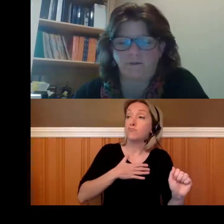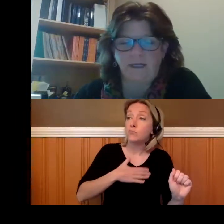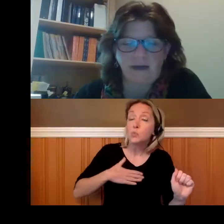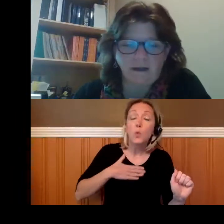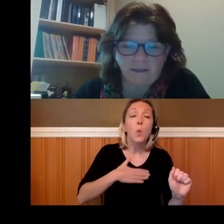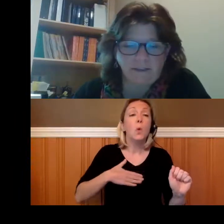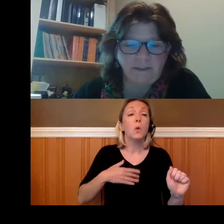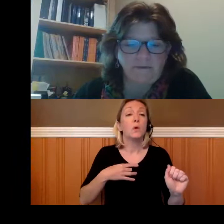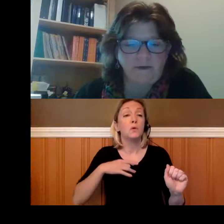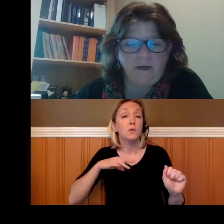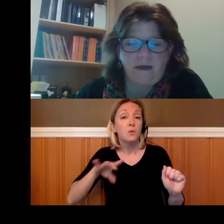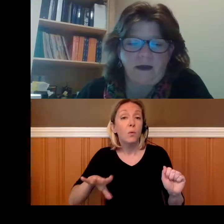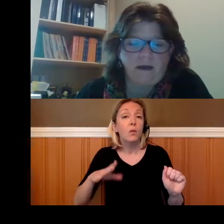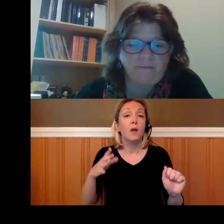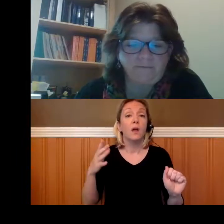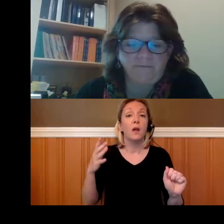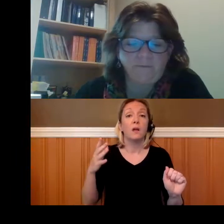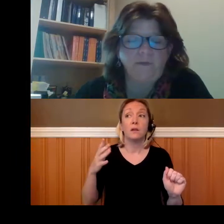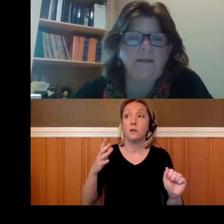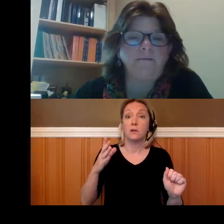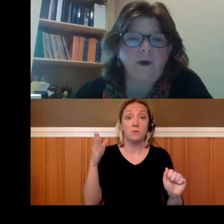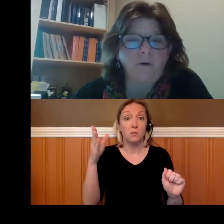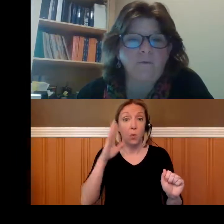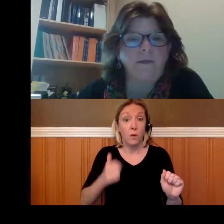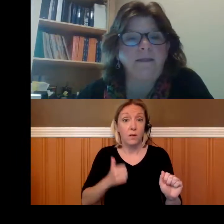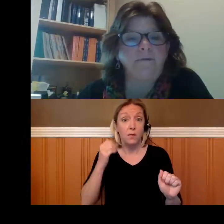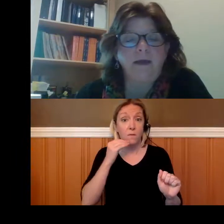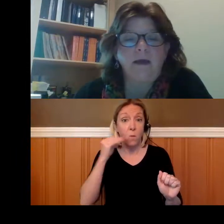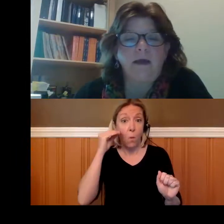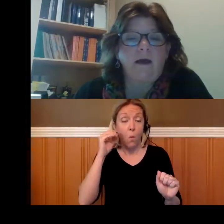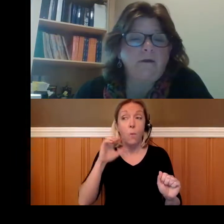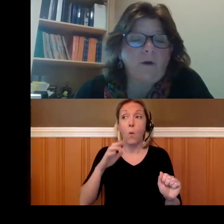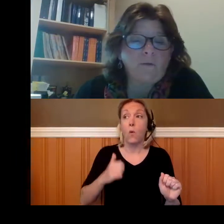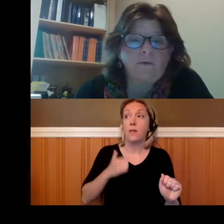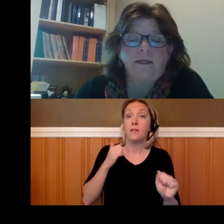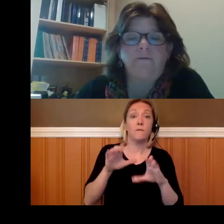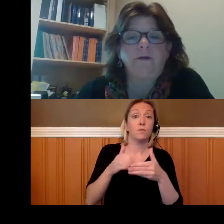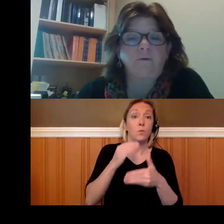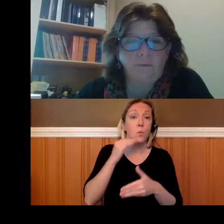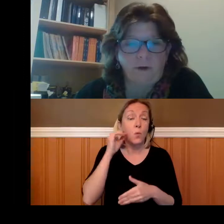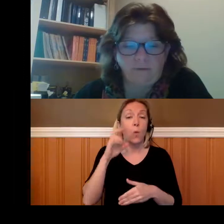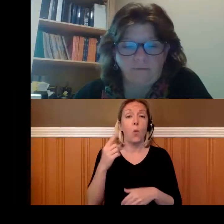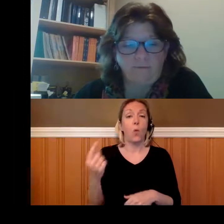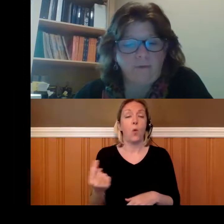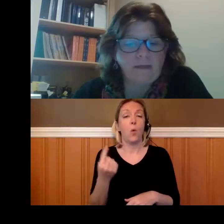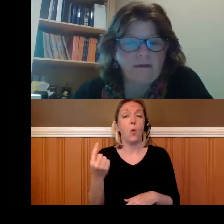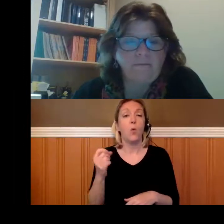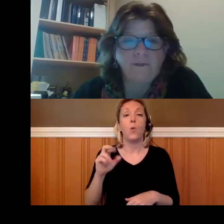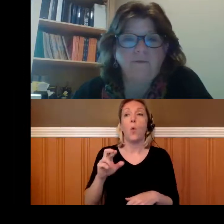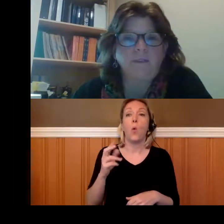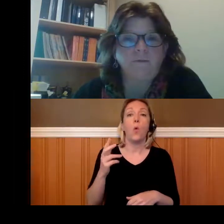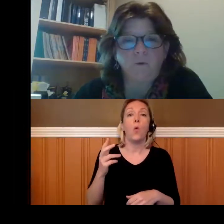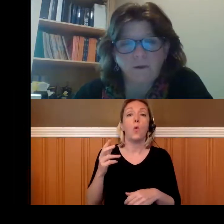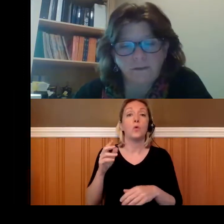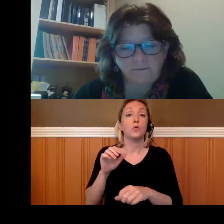do? Will they live at home? Will they live alone? Will they live in a group home? Will they live just with supports?